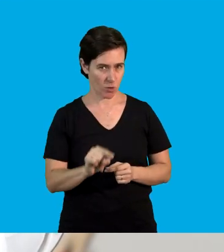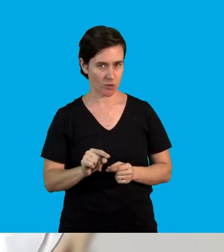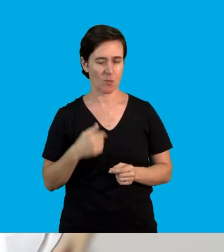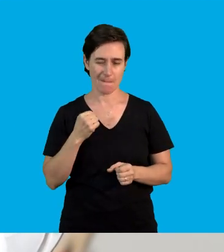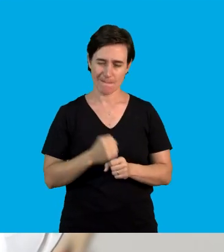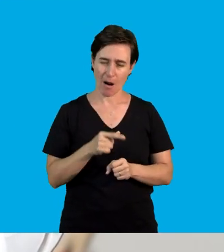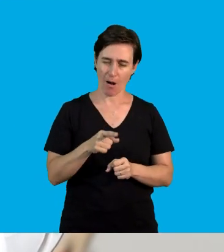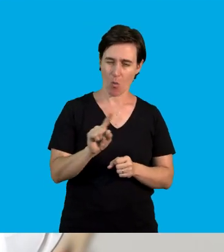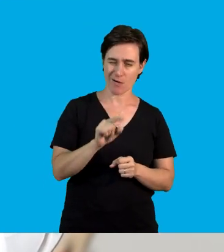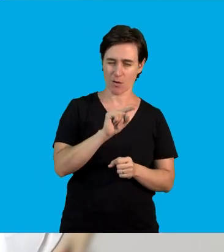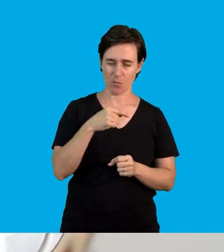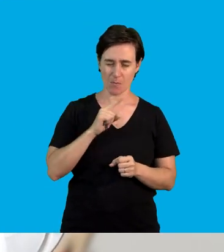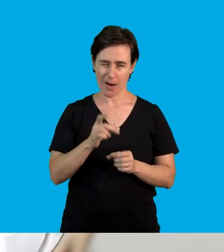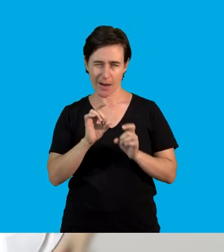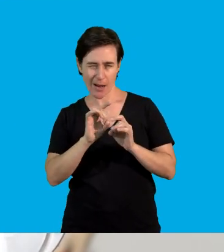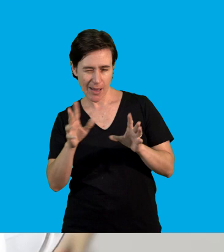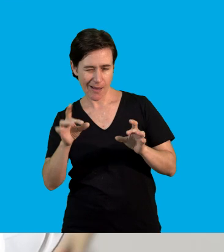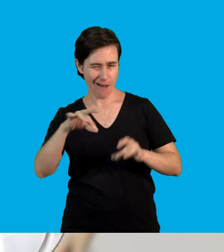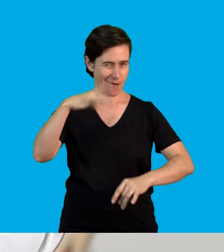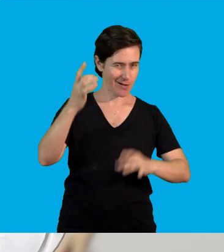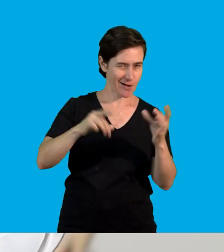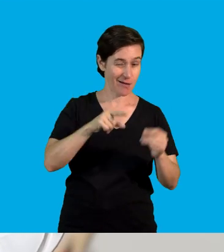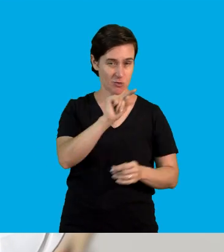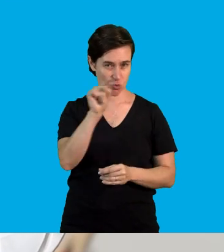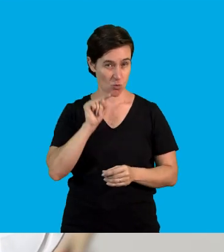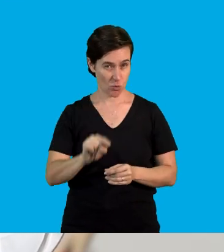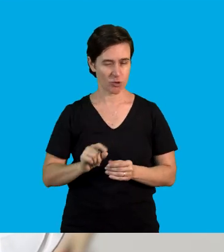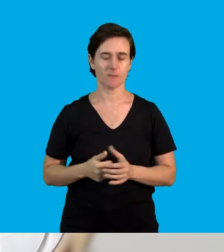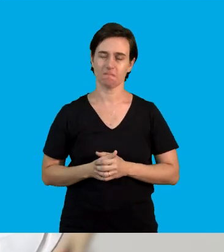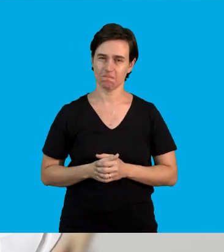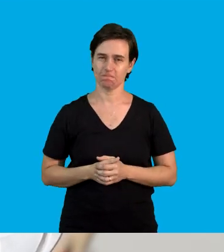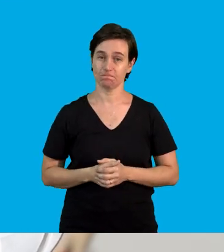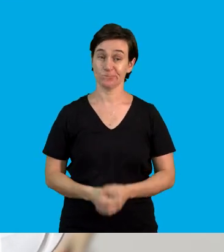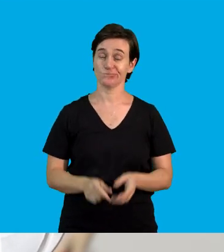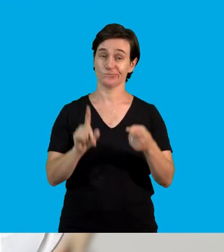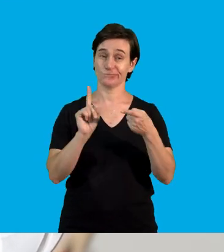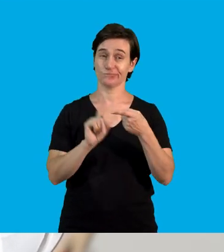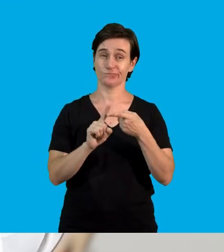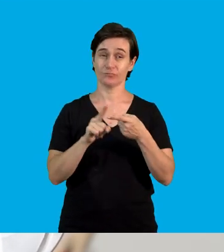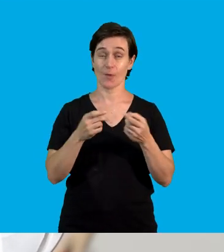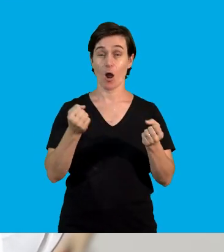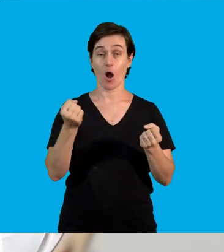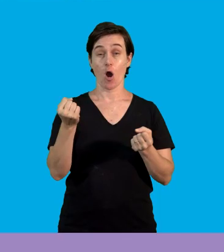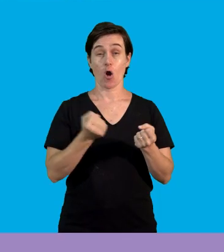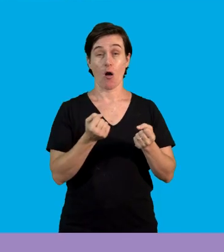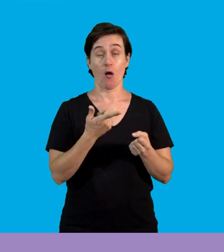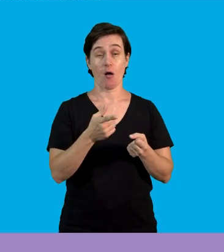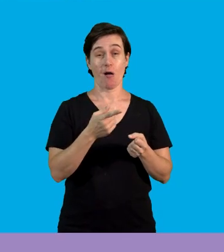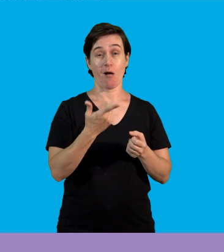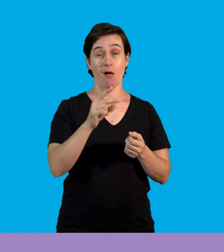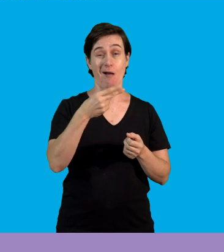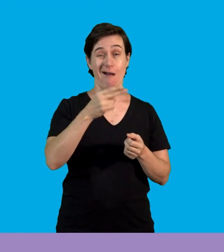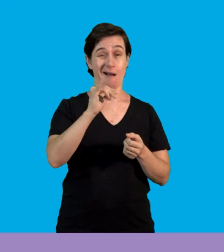use as we clarify and analyze these questions. The first one, it says a car hire